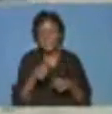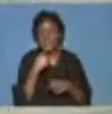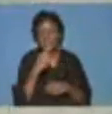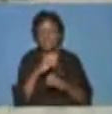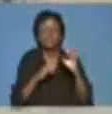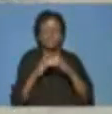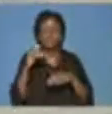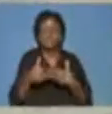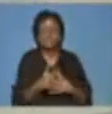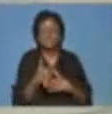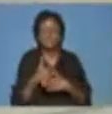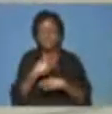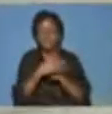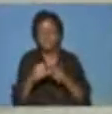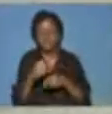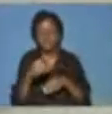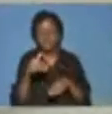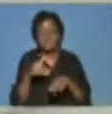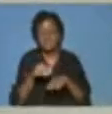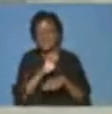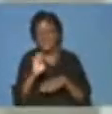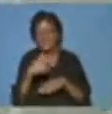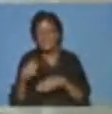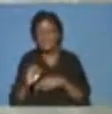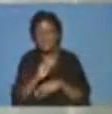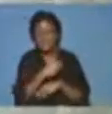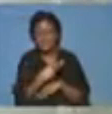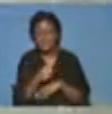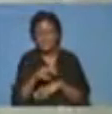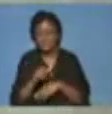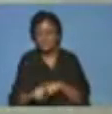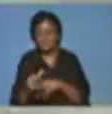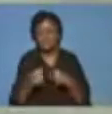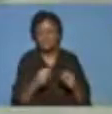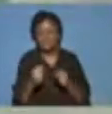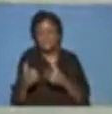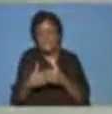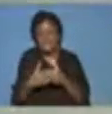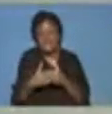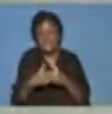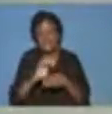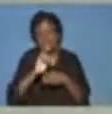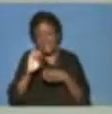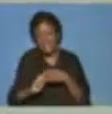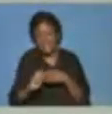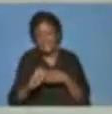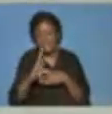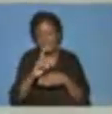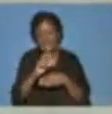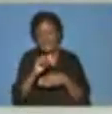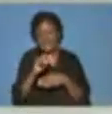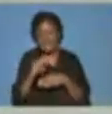new headquarters at the junction of East and Shirley Streets is nearing its deadline. Ground was broken for the $310